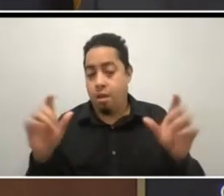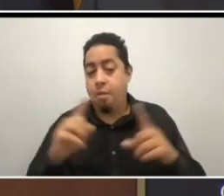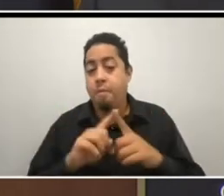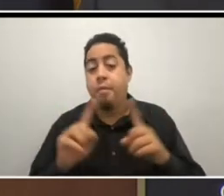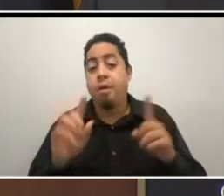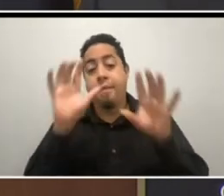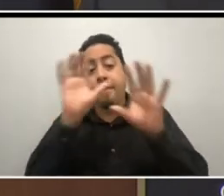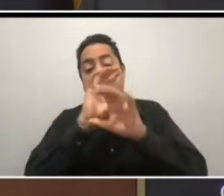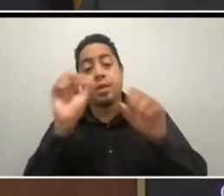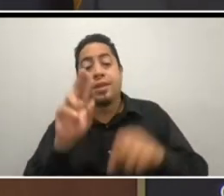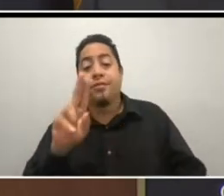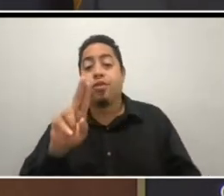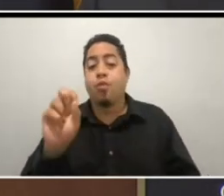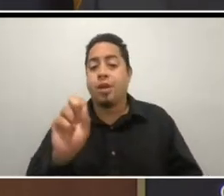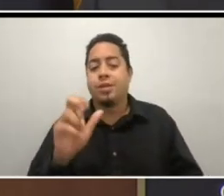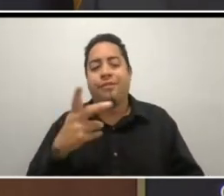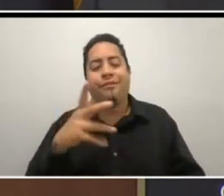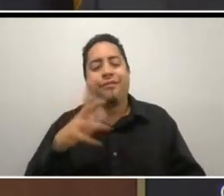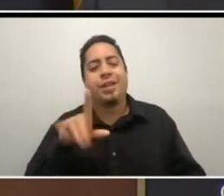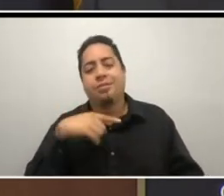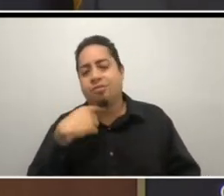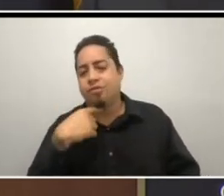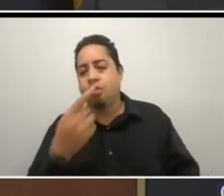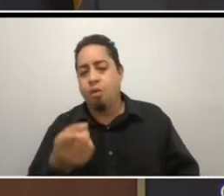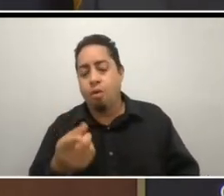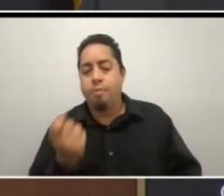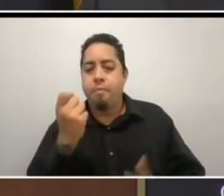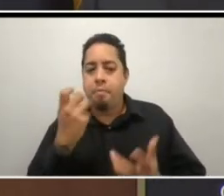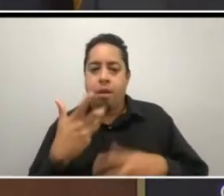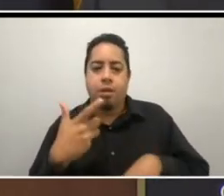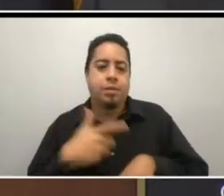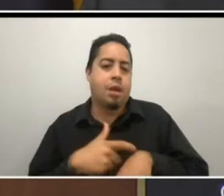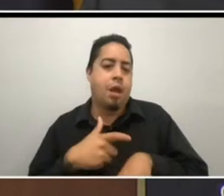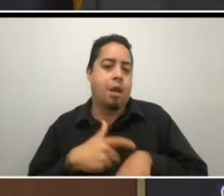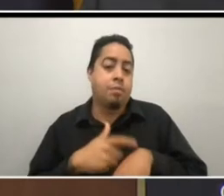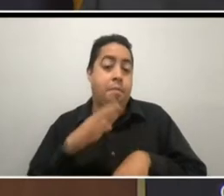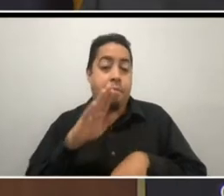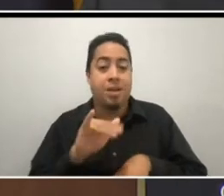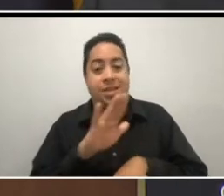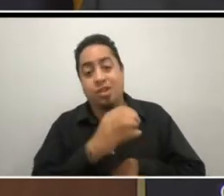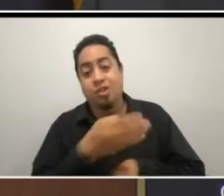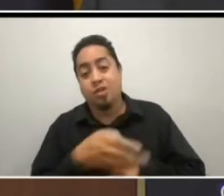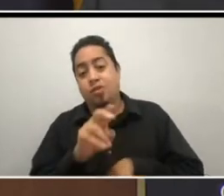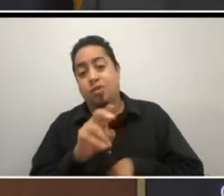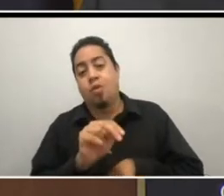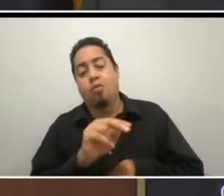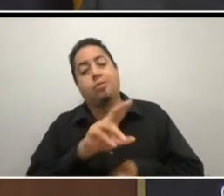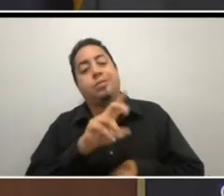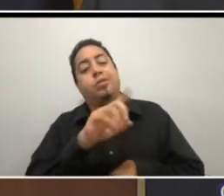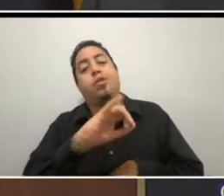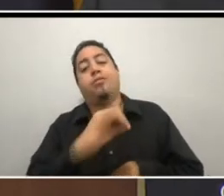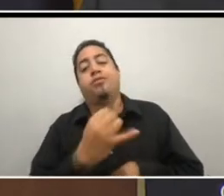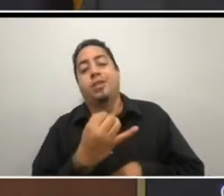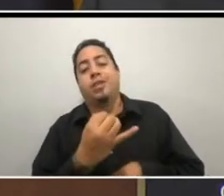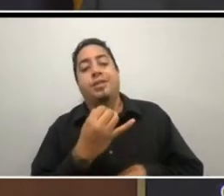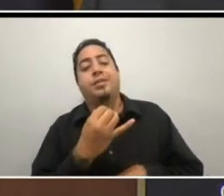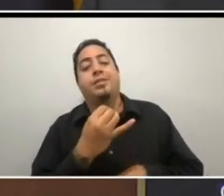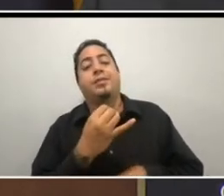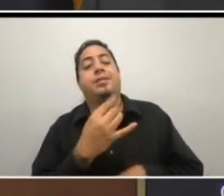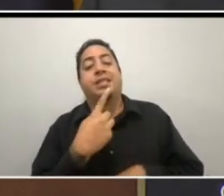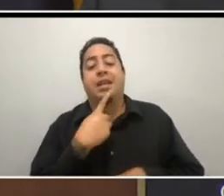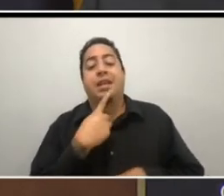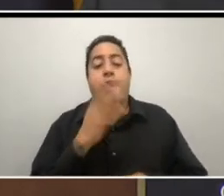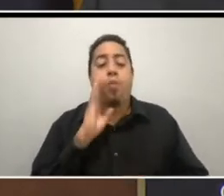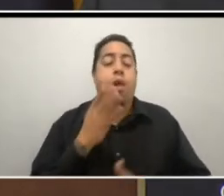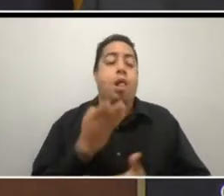States had already been told repeatedly by his own top Justice Department officials that the claims he was about to make to you